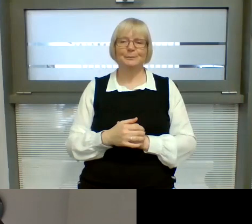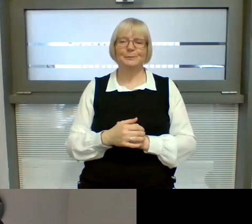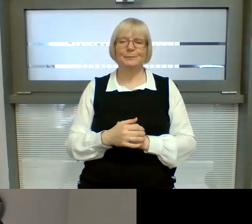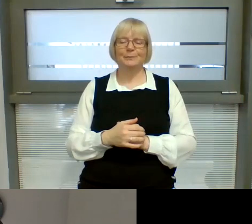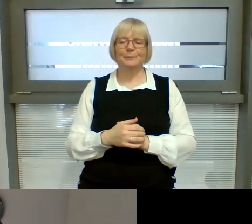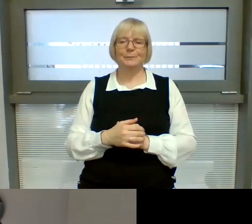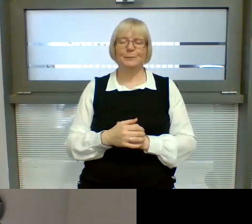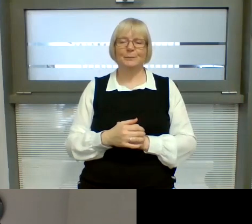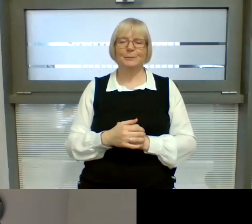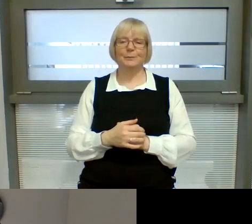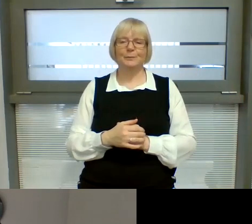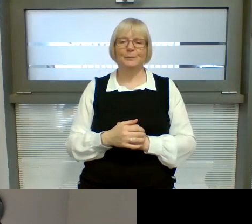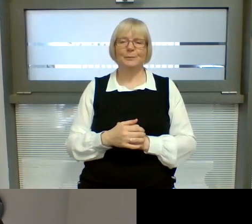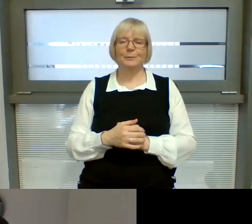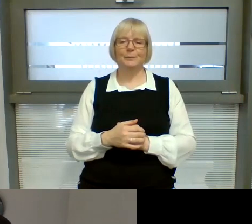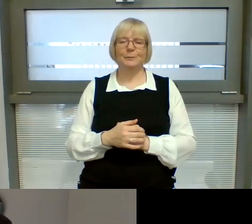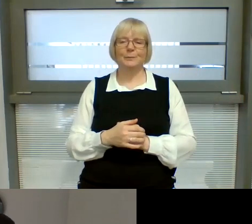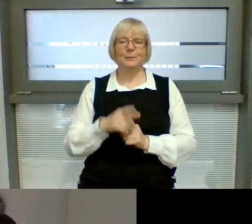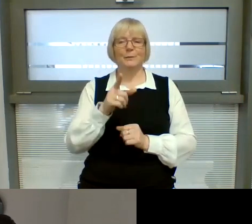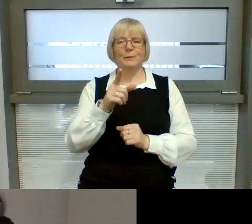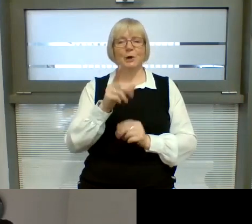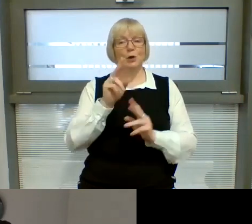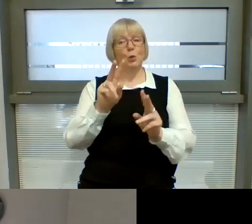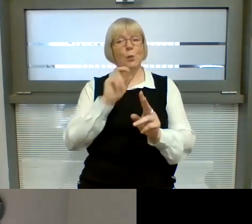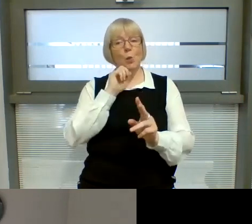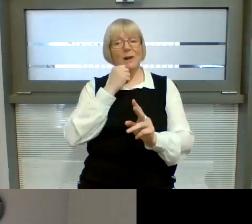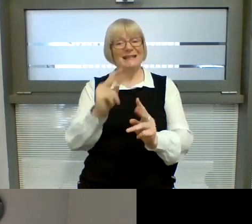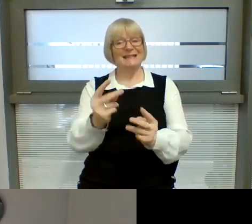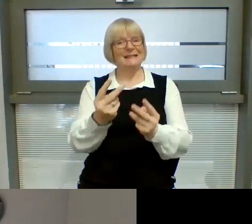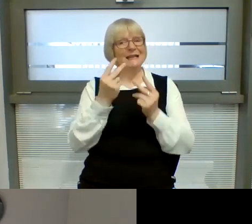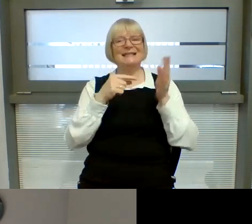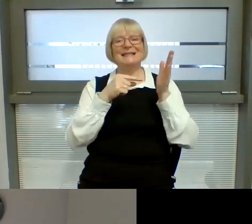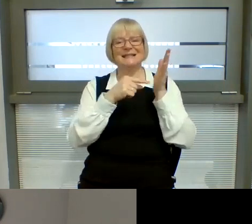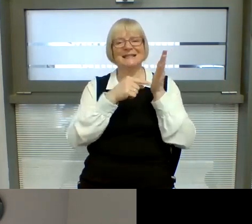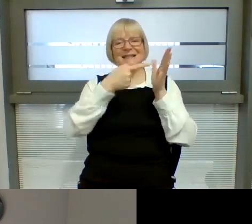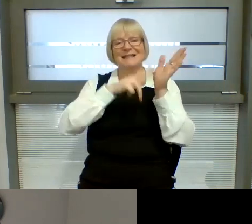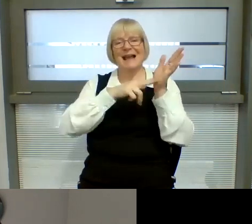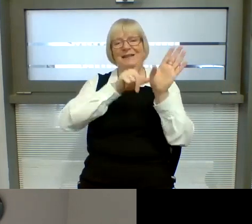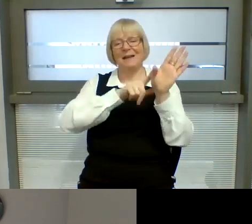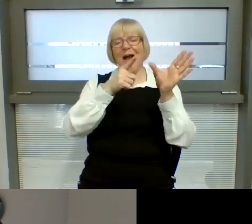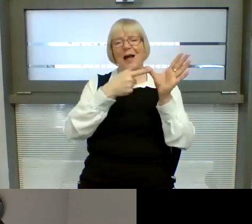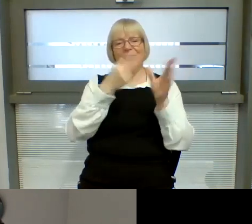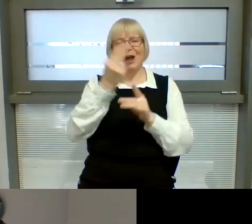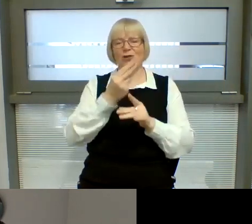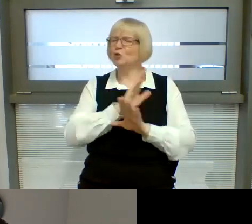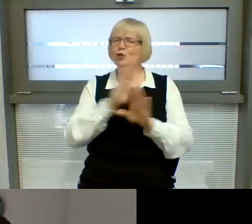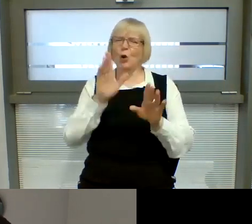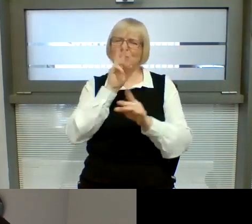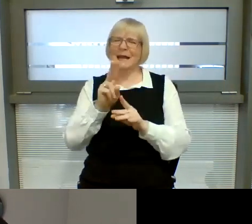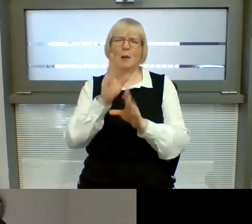to you see Tanya the artist. You don't see so much You don't see Tanya the private